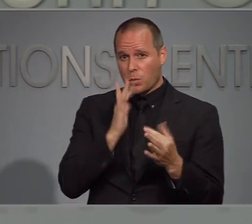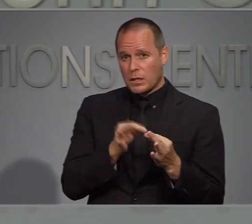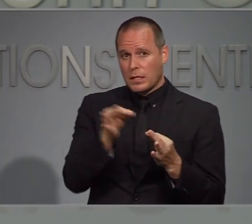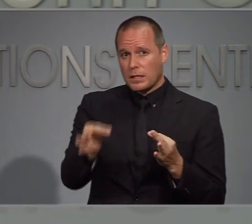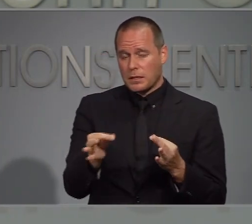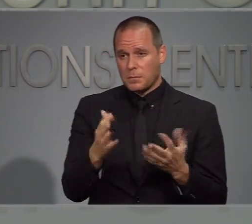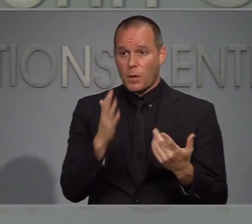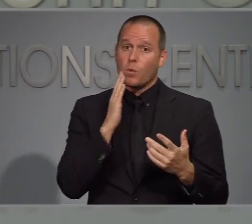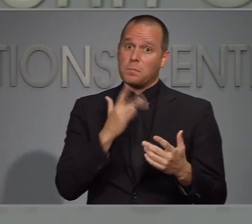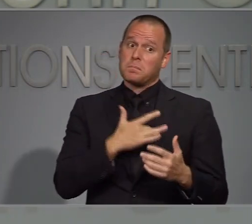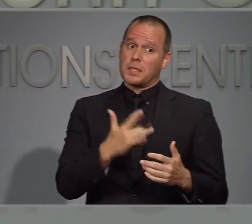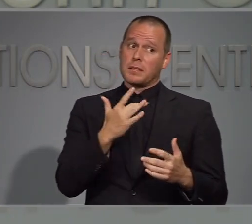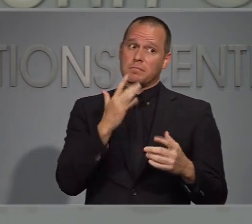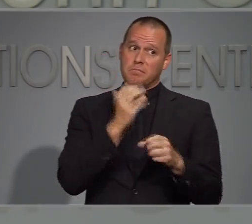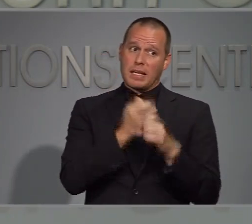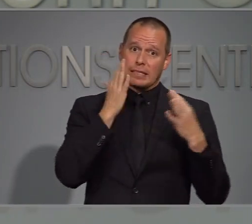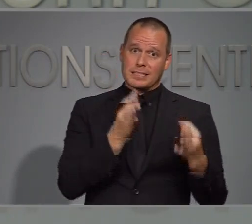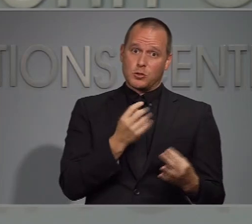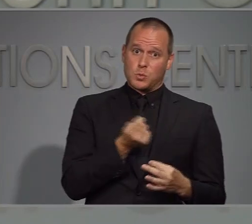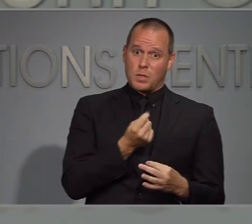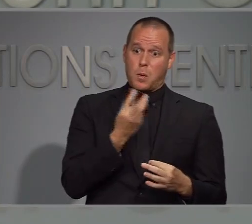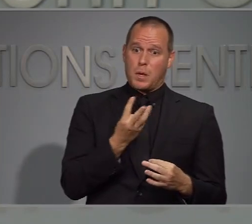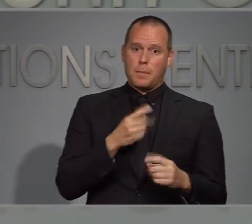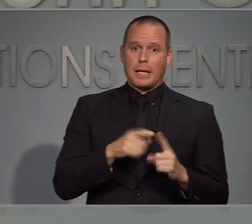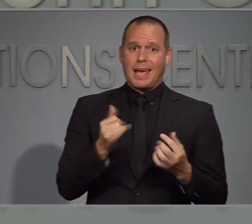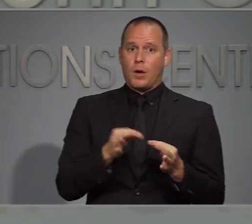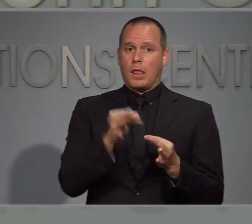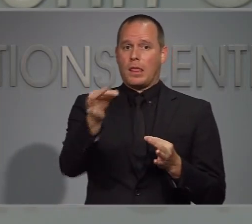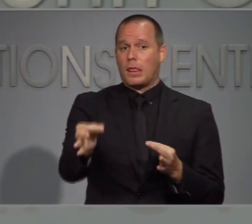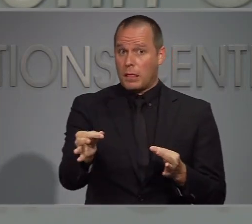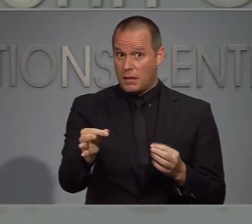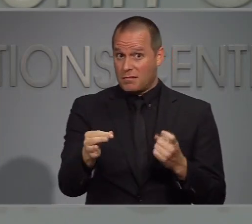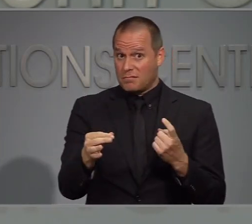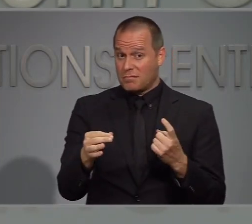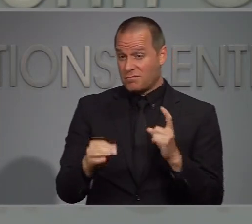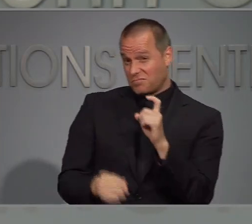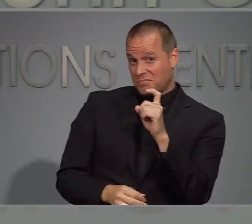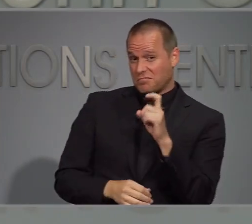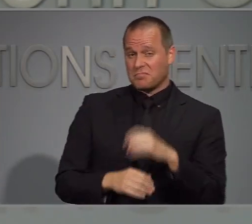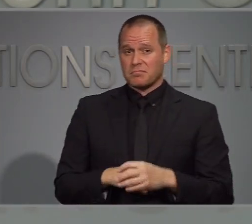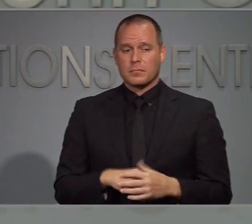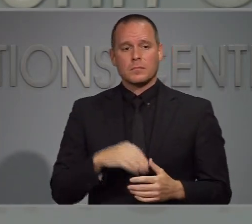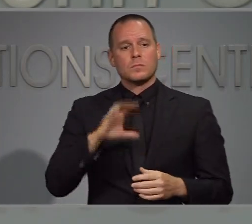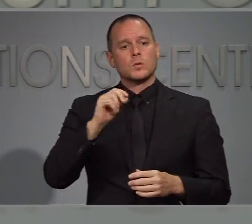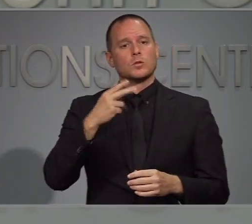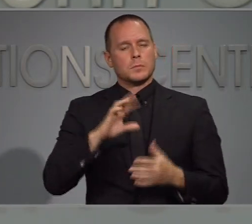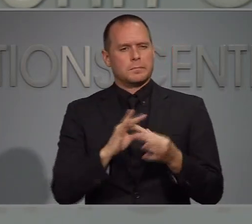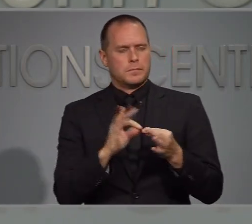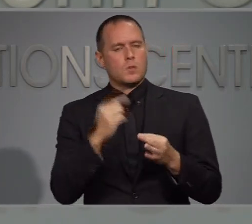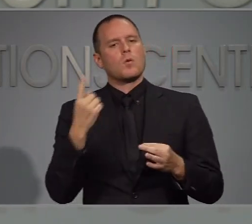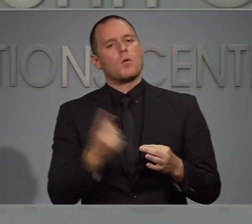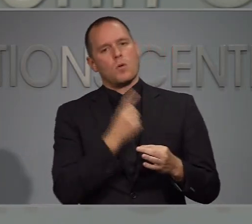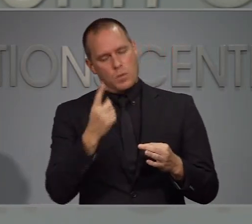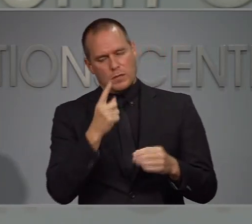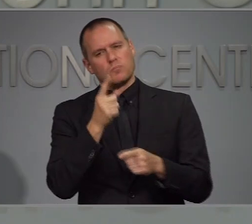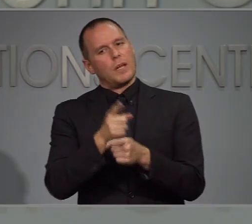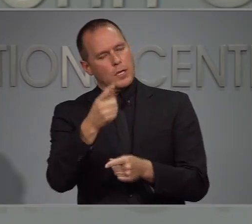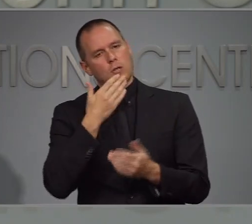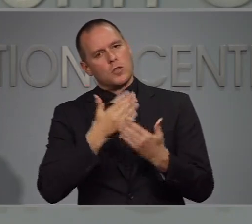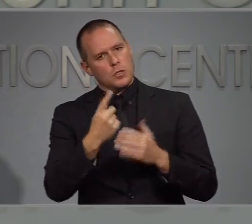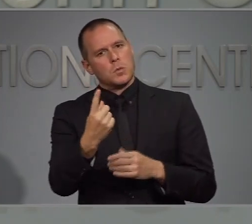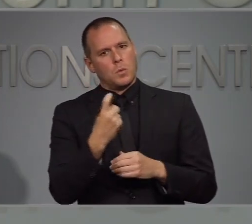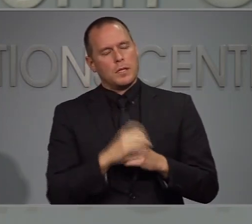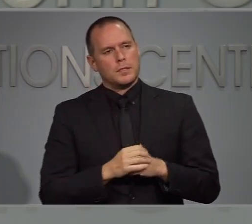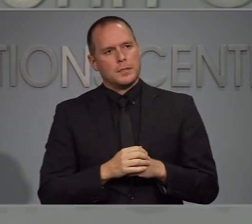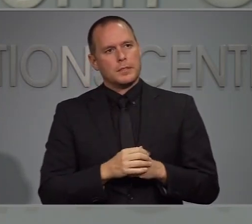Wednesday? That's a good question. I think you always look at events where you potentially could have